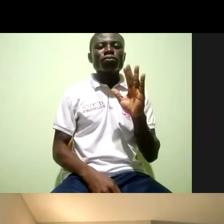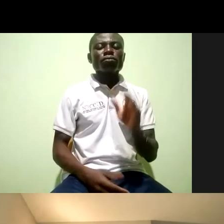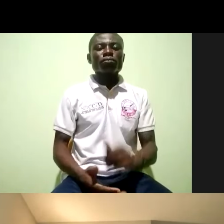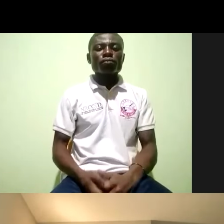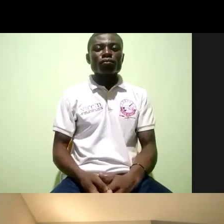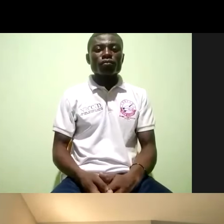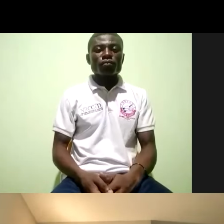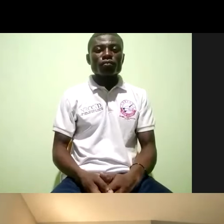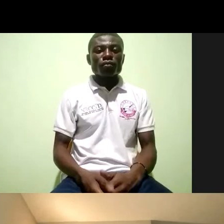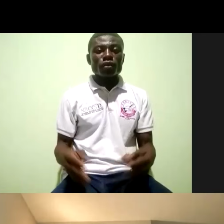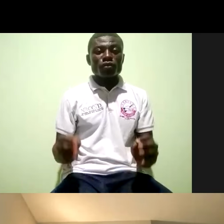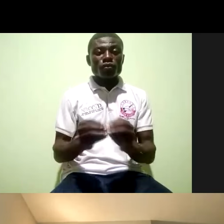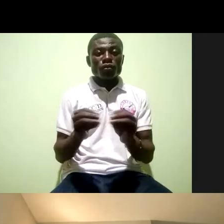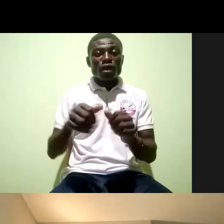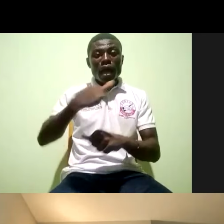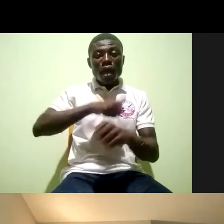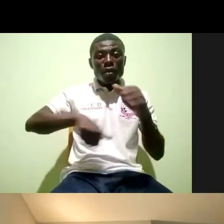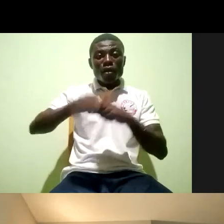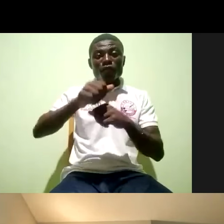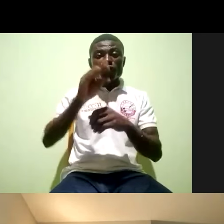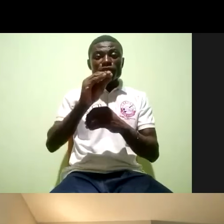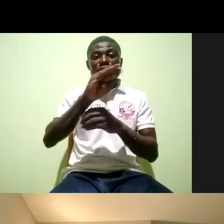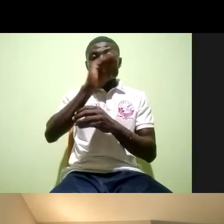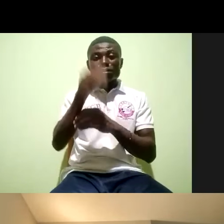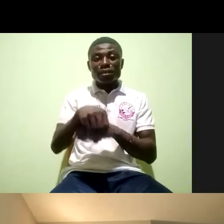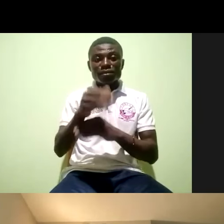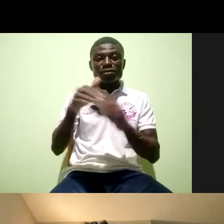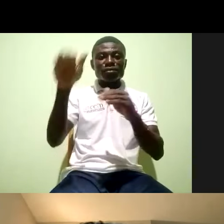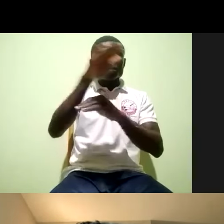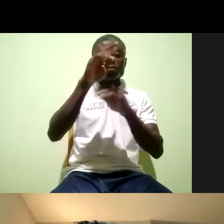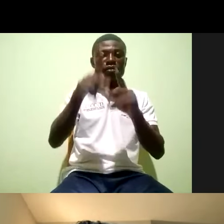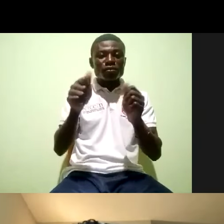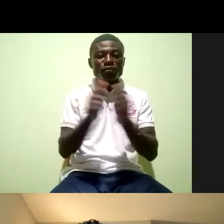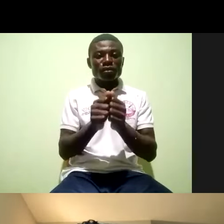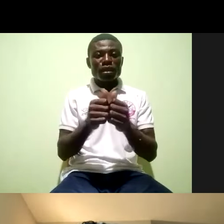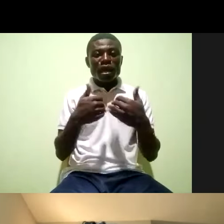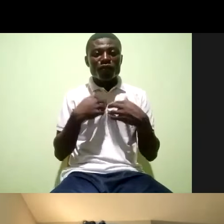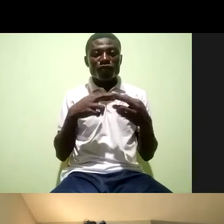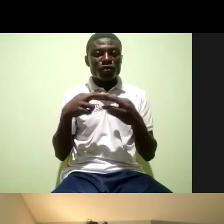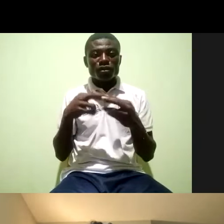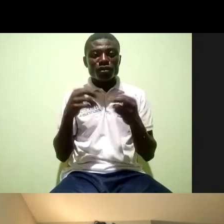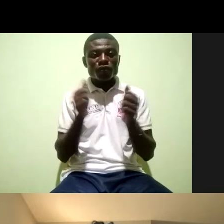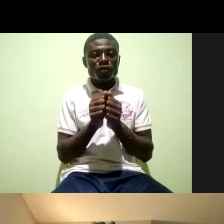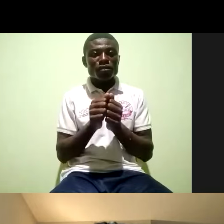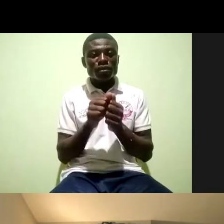About 50% of the individuals with learning disabilities will have one or more related orders. These related orders are